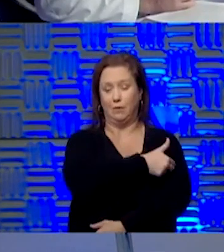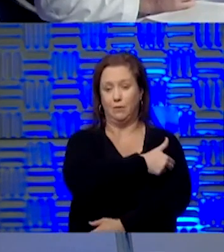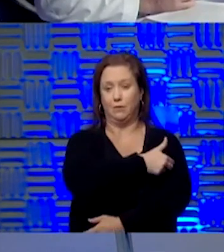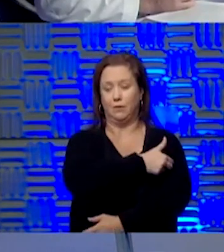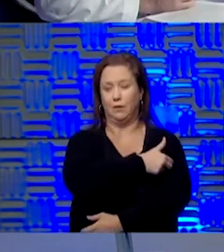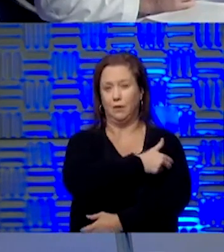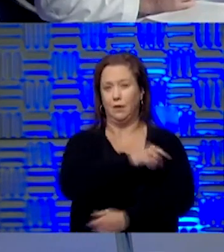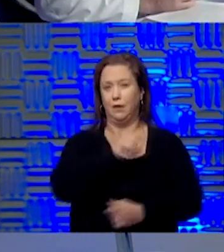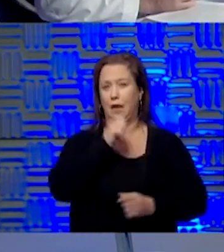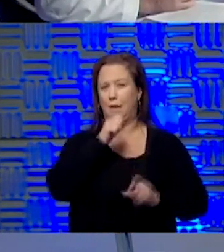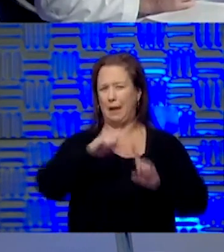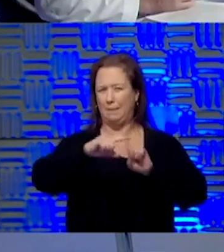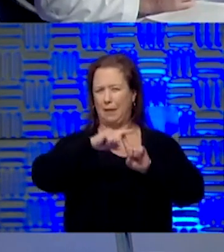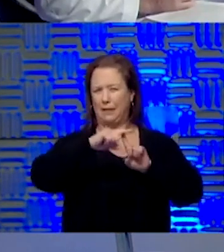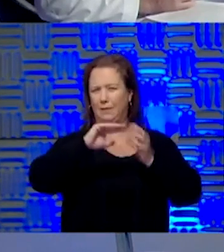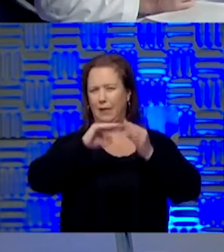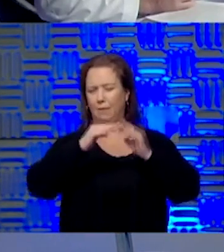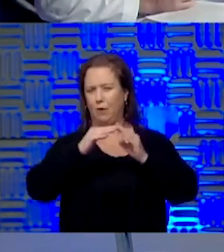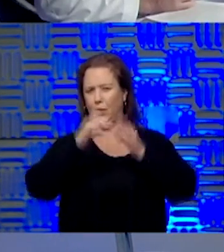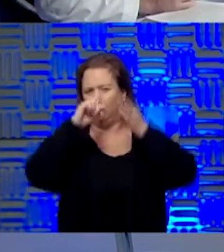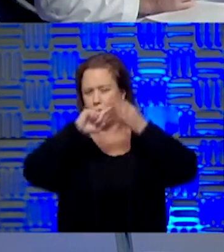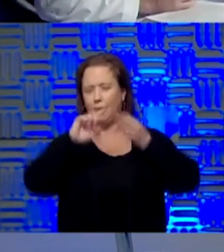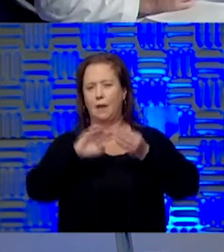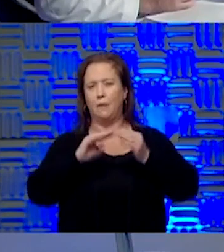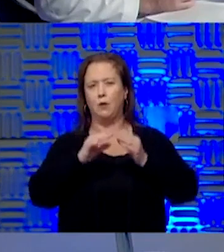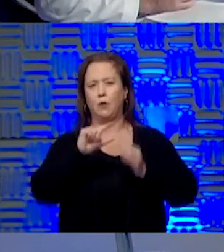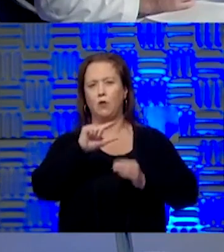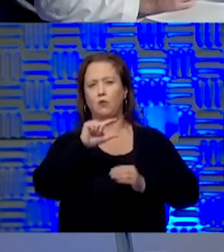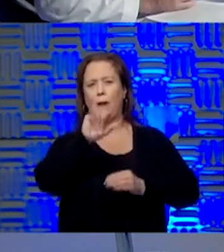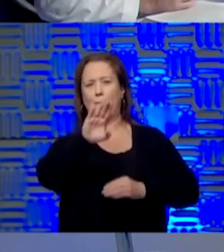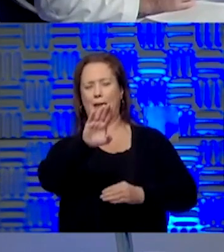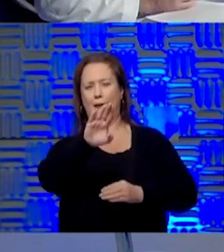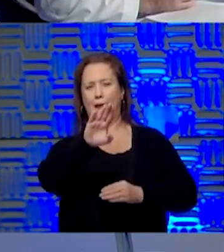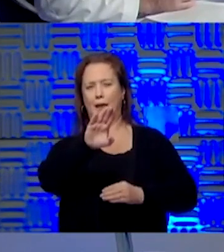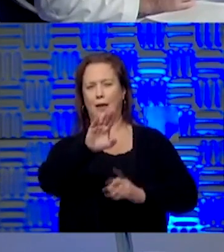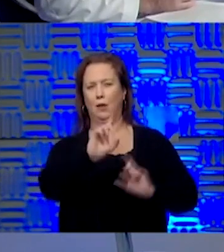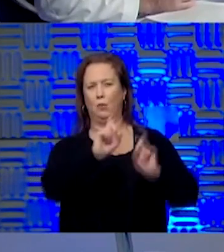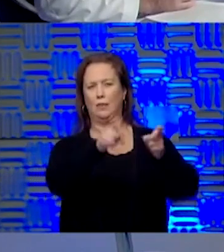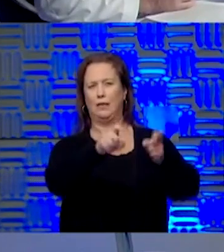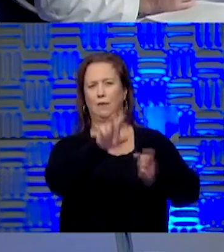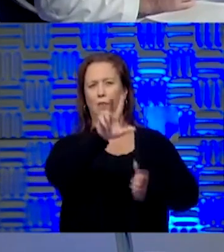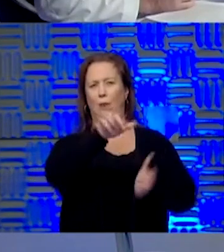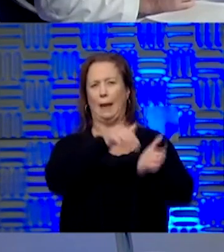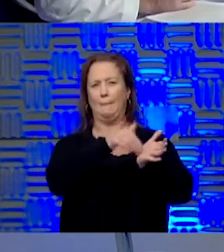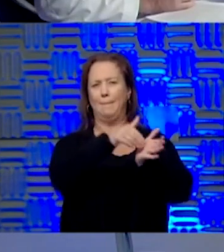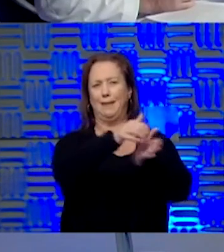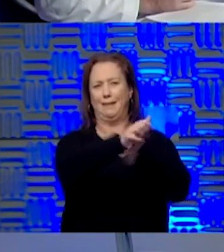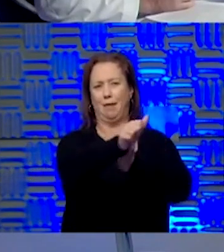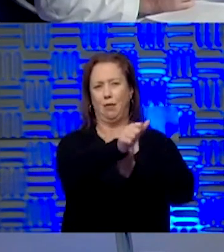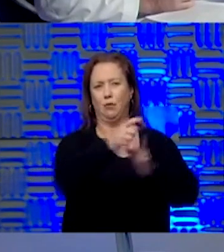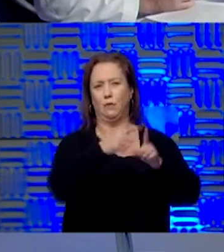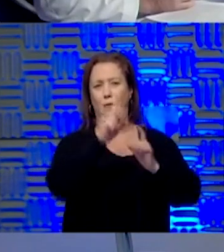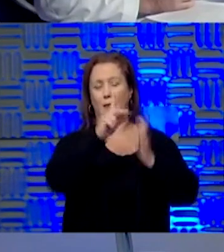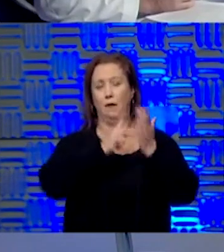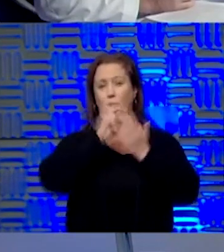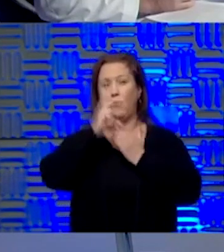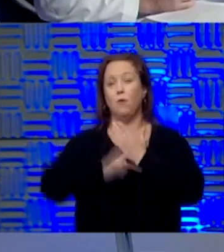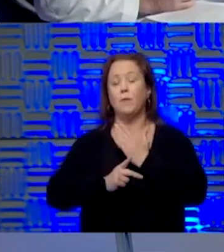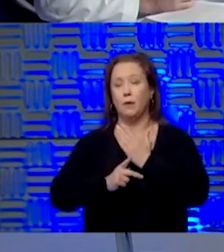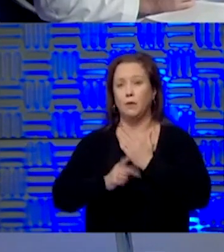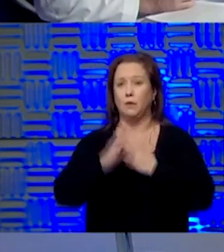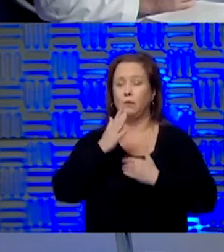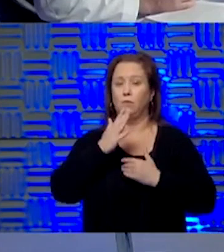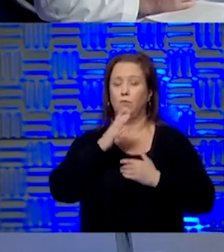not positive in my number. I need to check myself here, but I think Great Bend, for example, received about $3 million from that program. That's